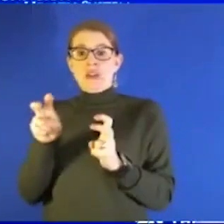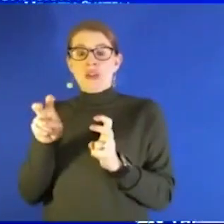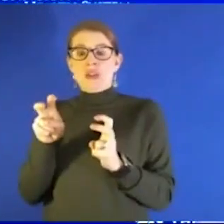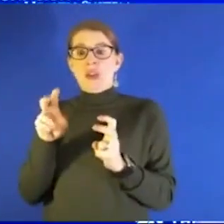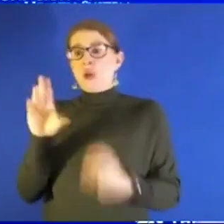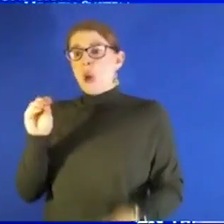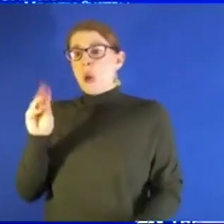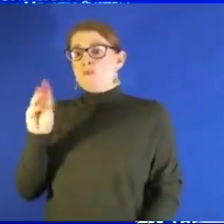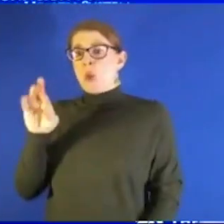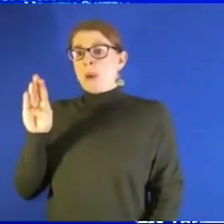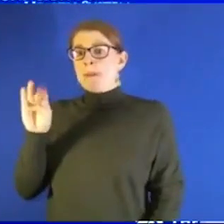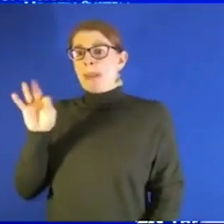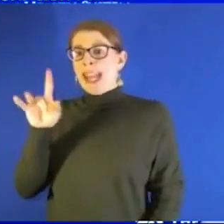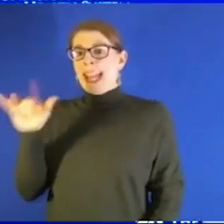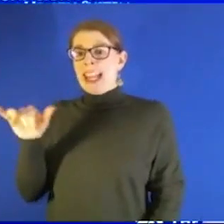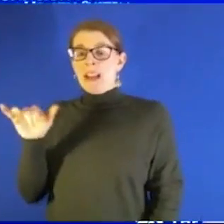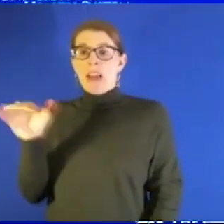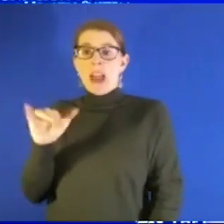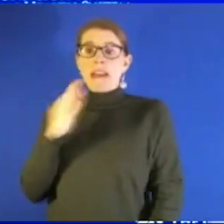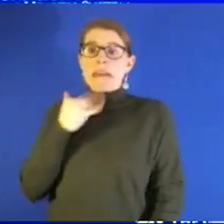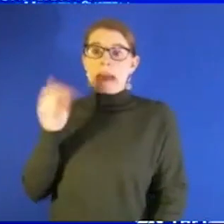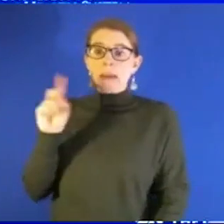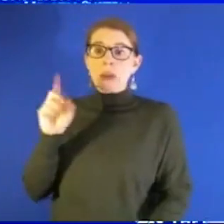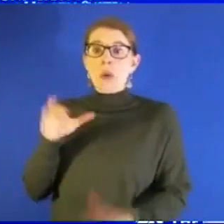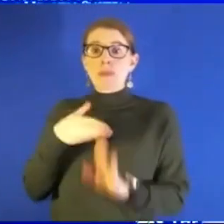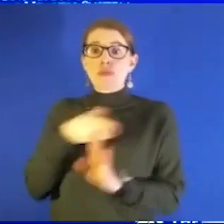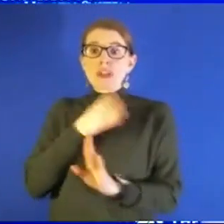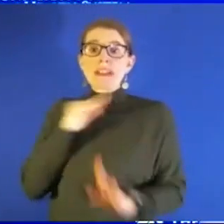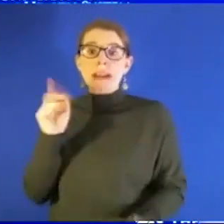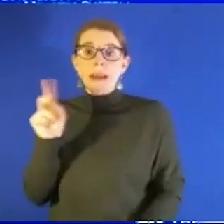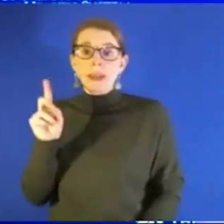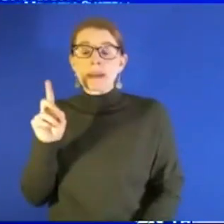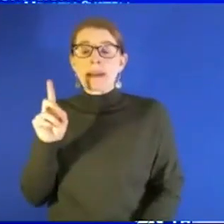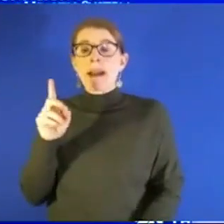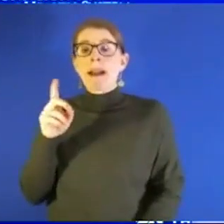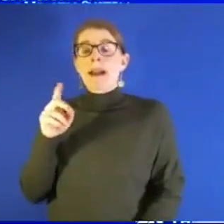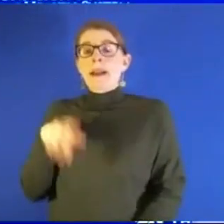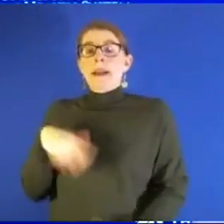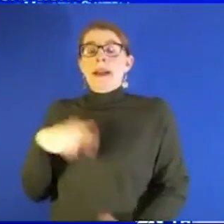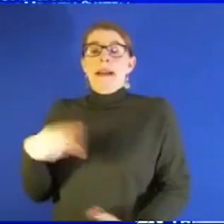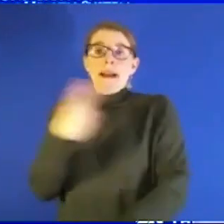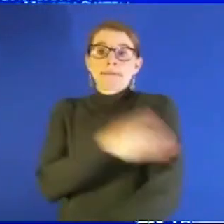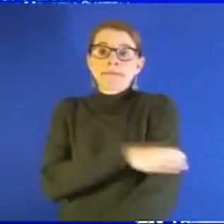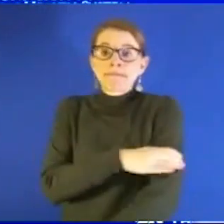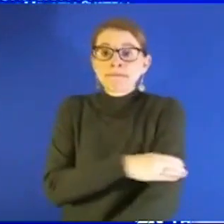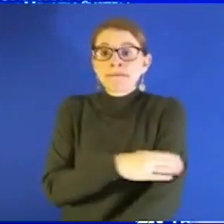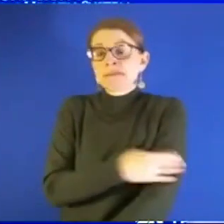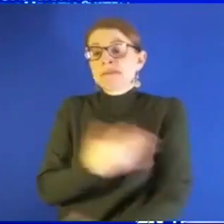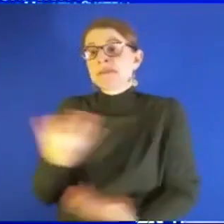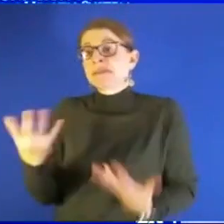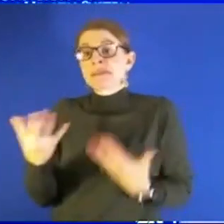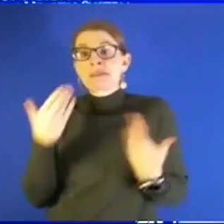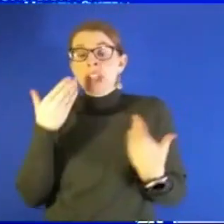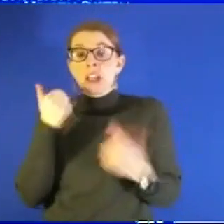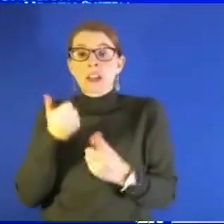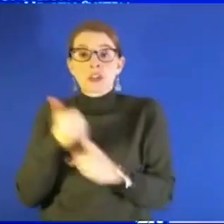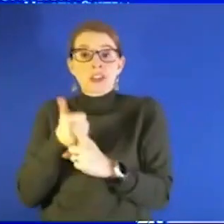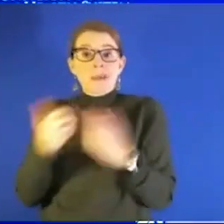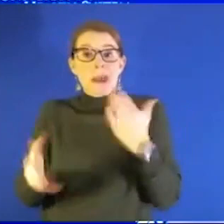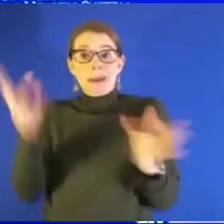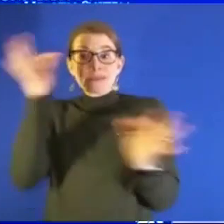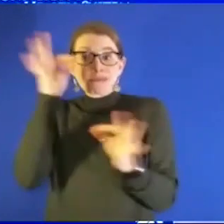as diabetes or pre-diabetes, hypertension, or high blood pressure. So I think that is an